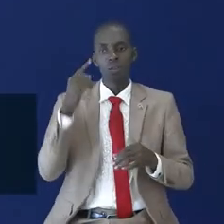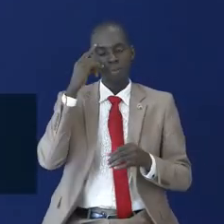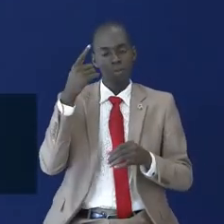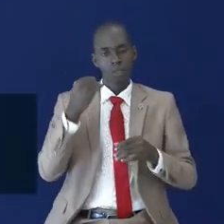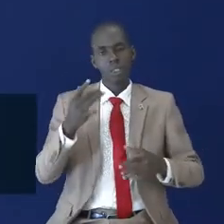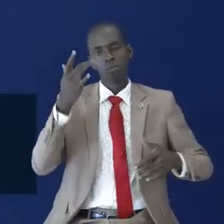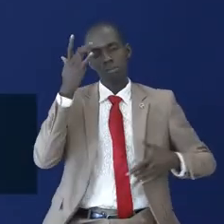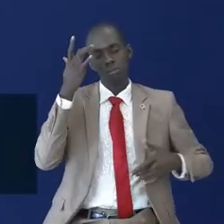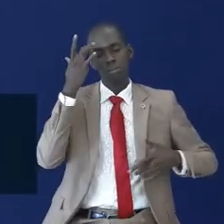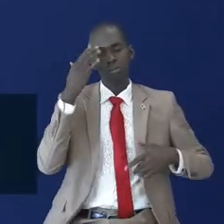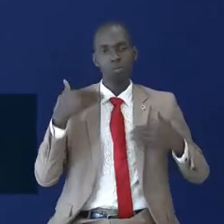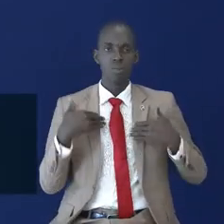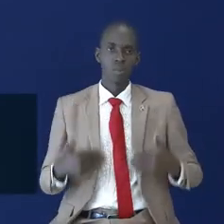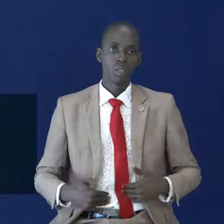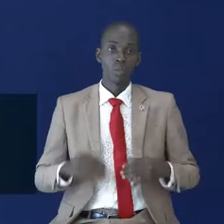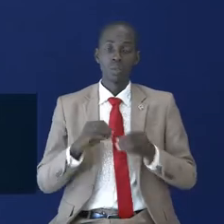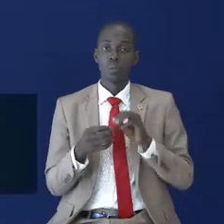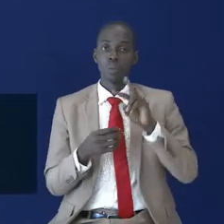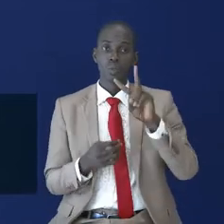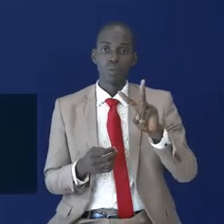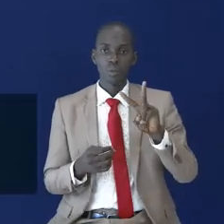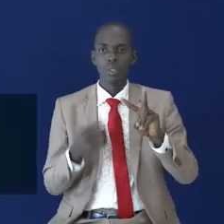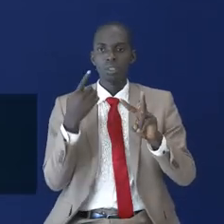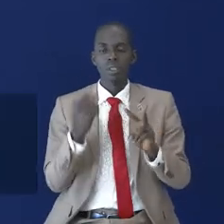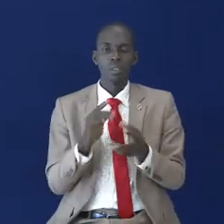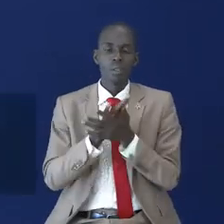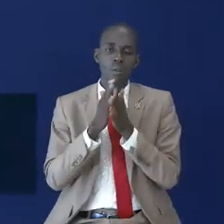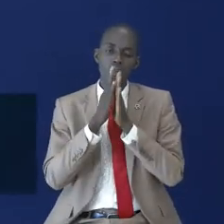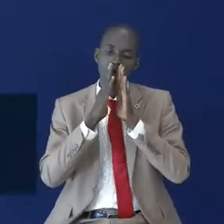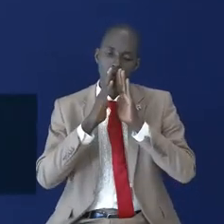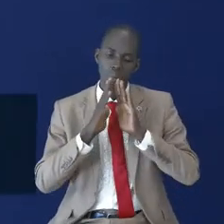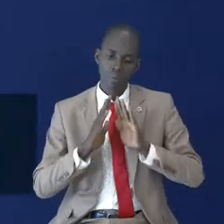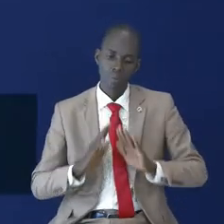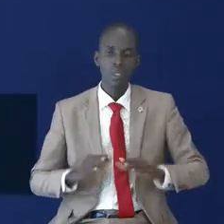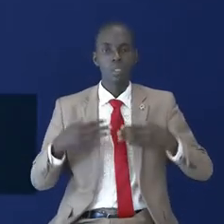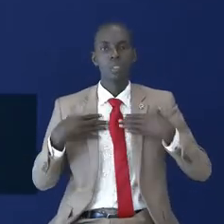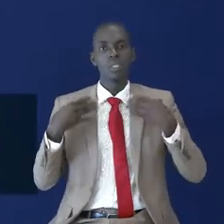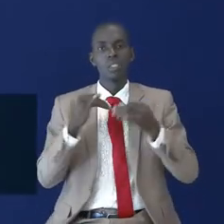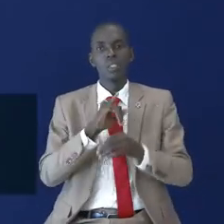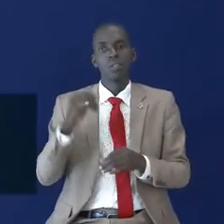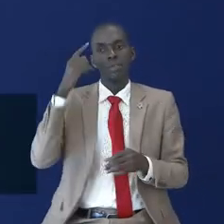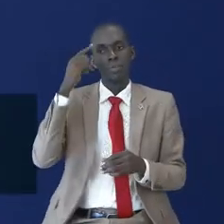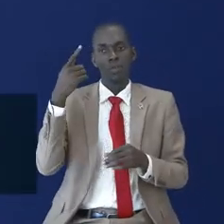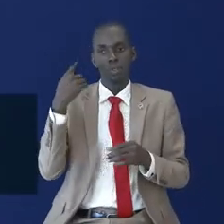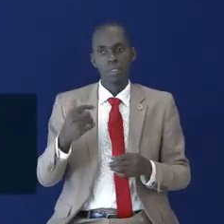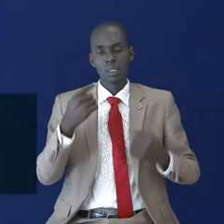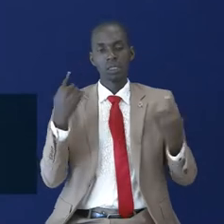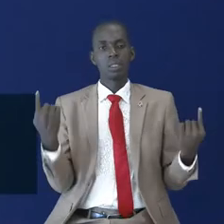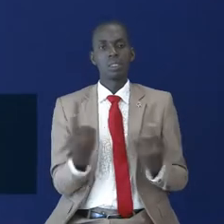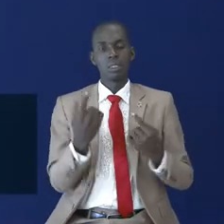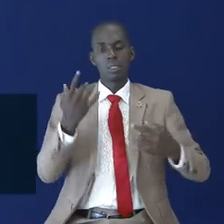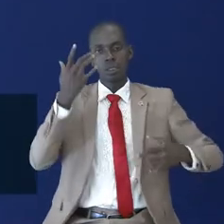sick body. Number two, the peaceful healing for the sin-sick